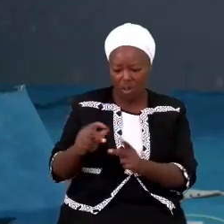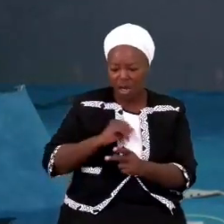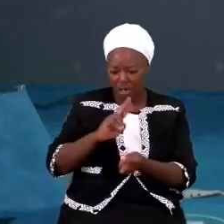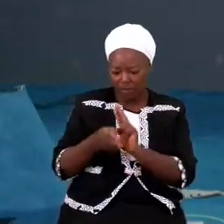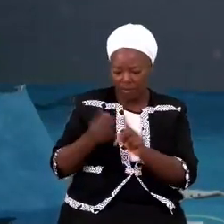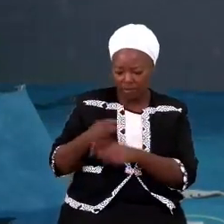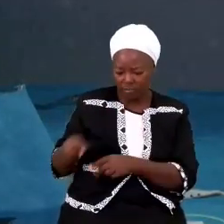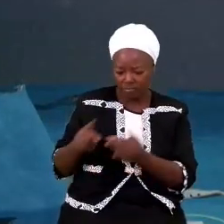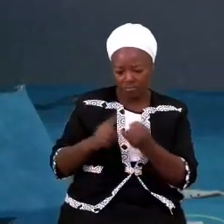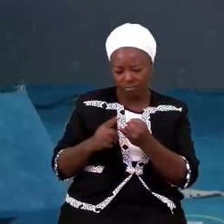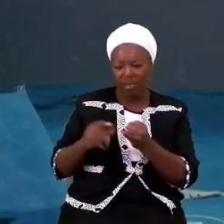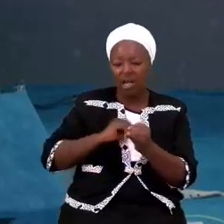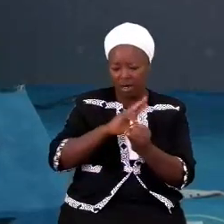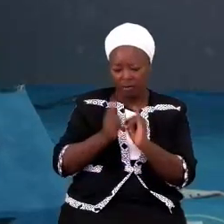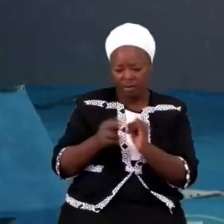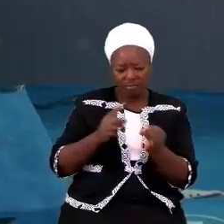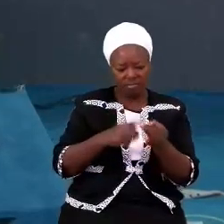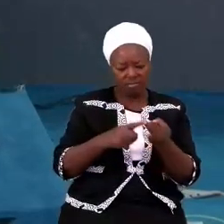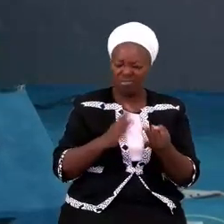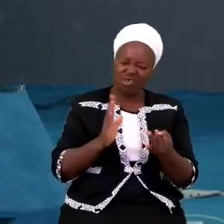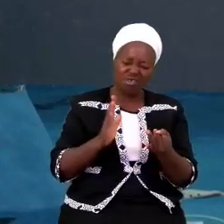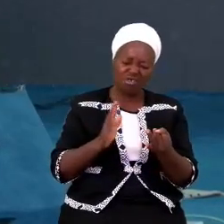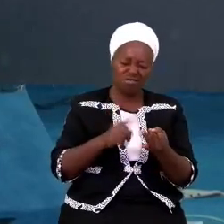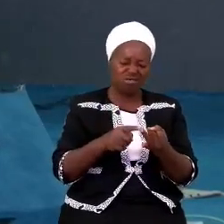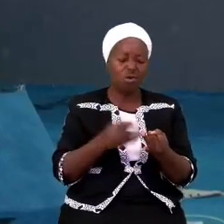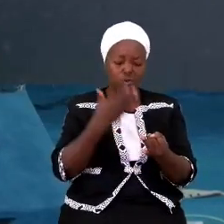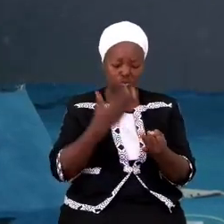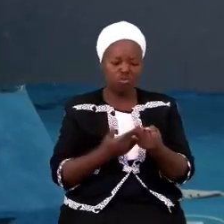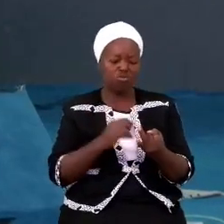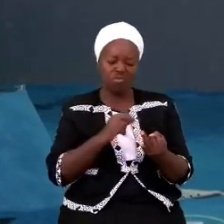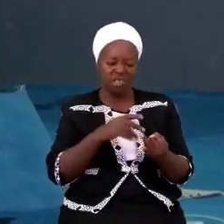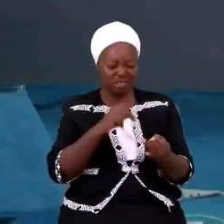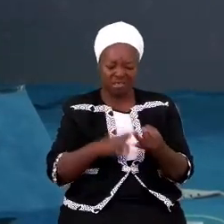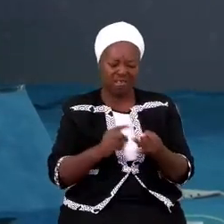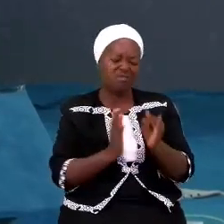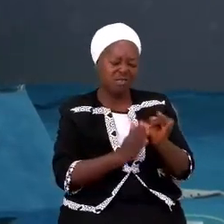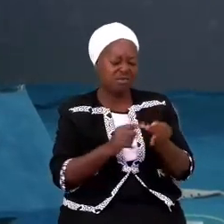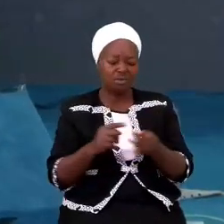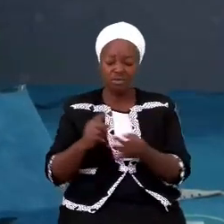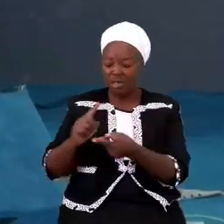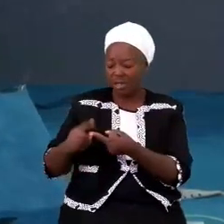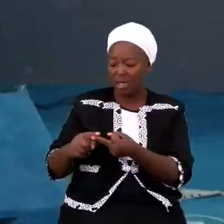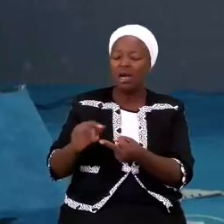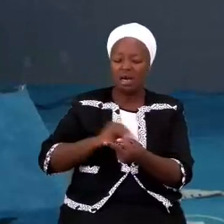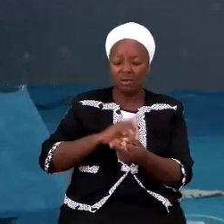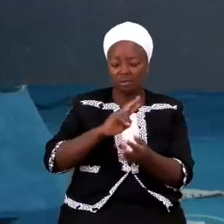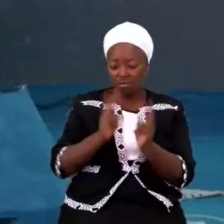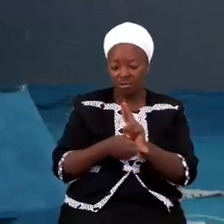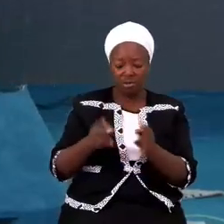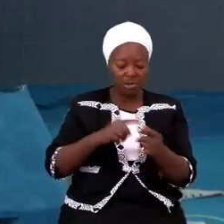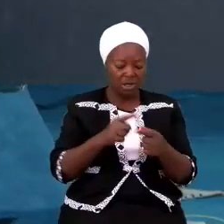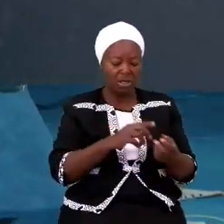myself and remain in this other one. All your transgression, wherewith thou, whereby ye